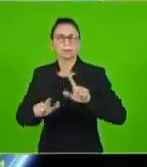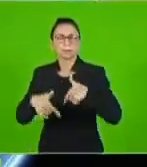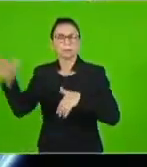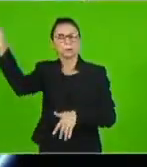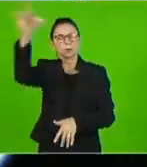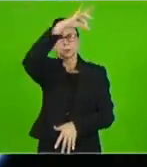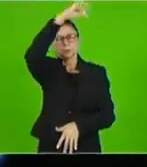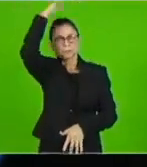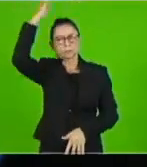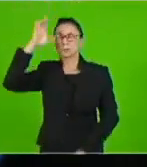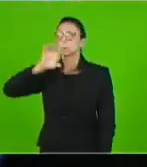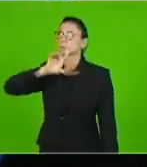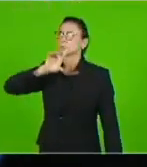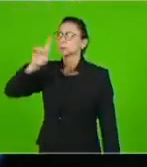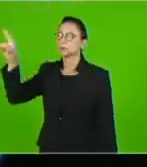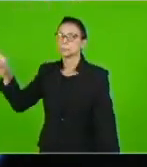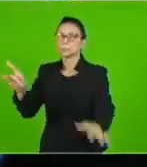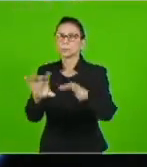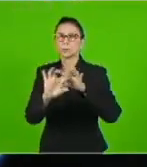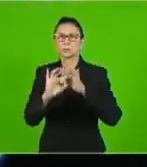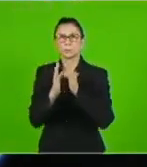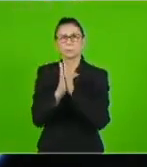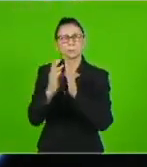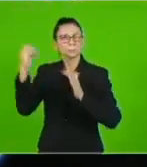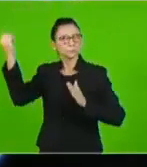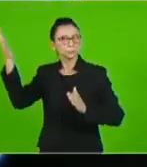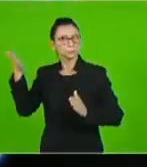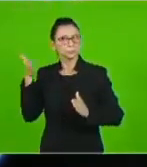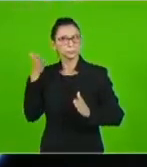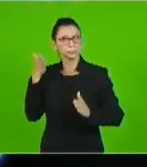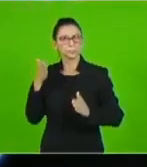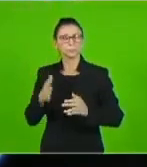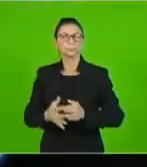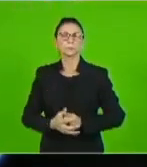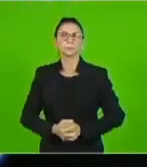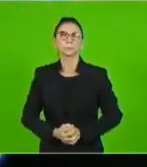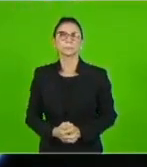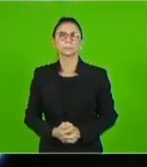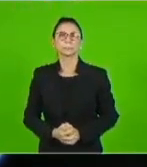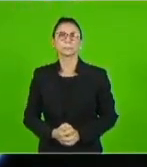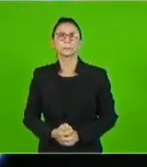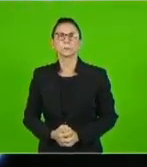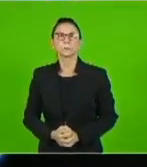and the direction of the Holy Spirit of God, united by the living Word.